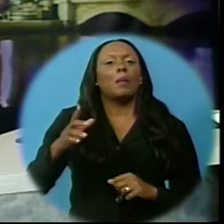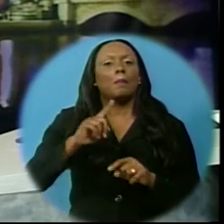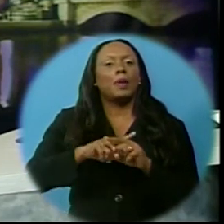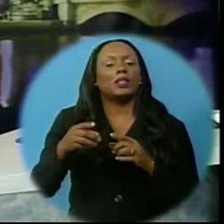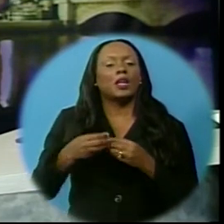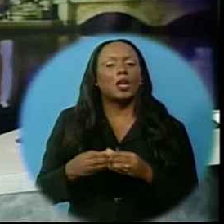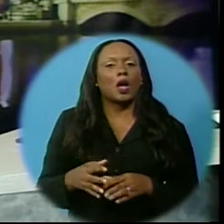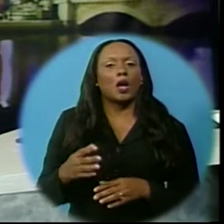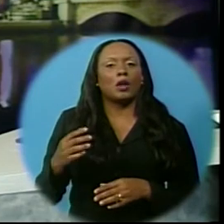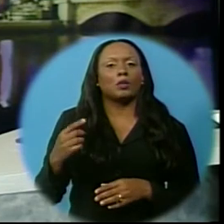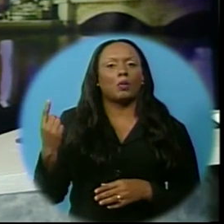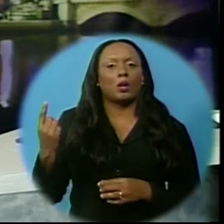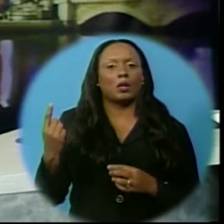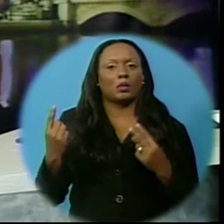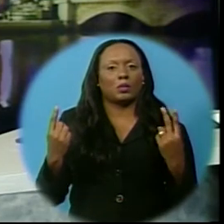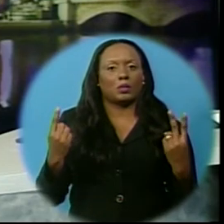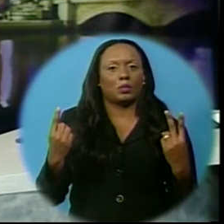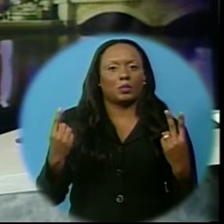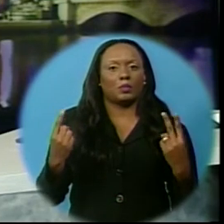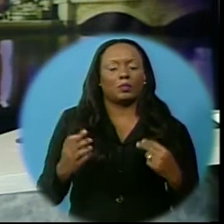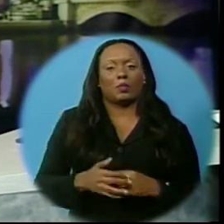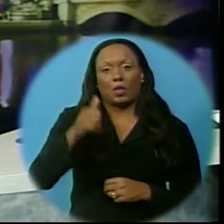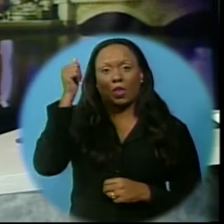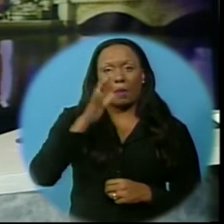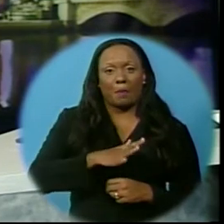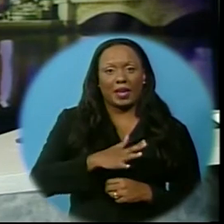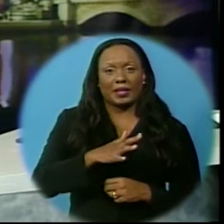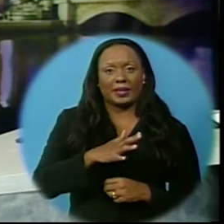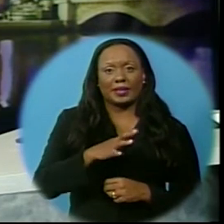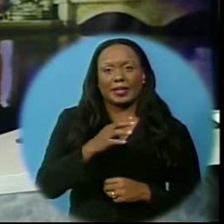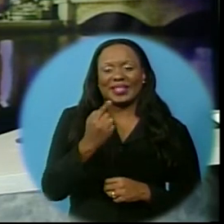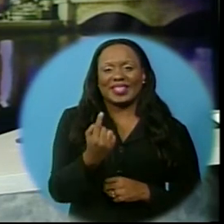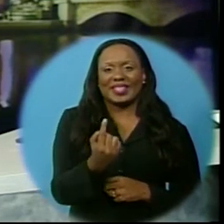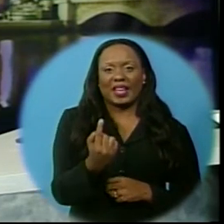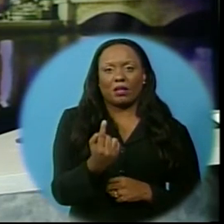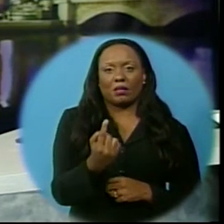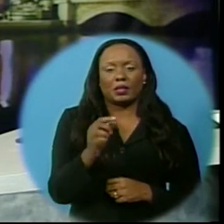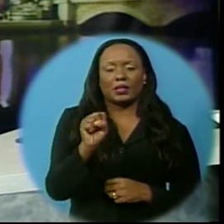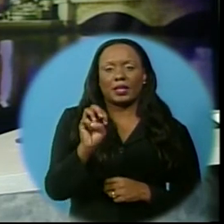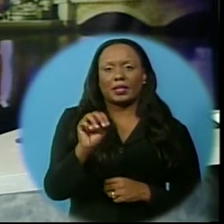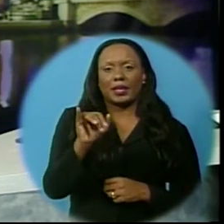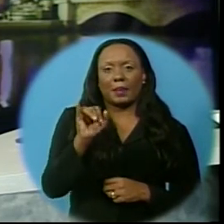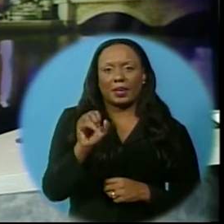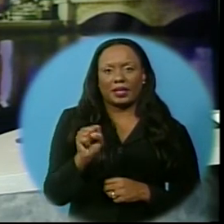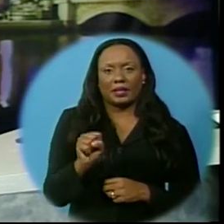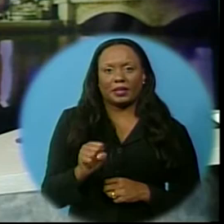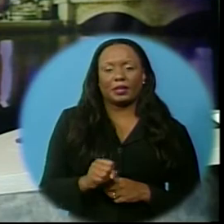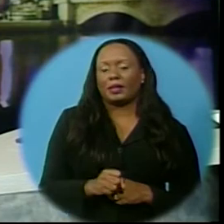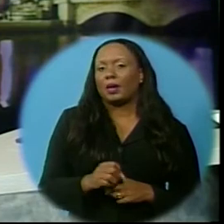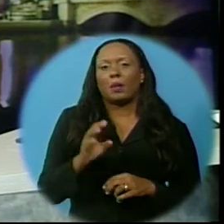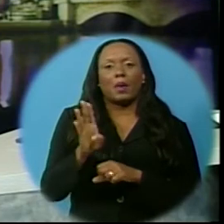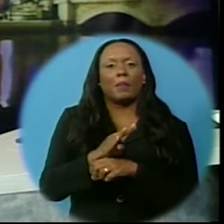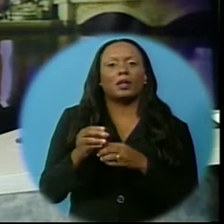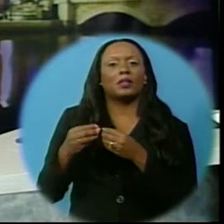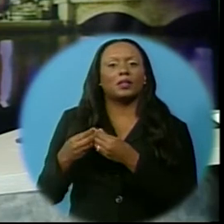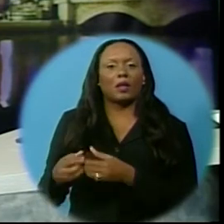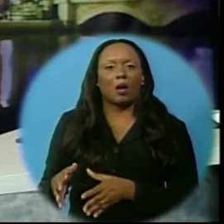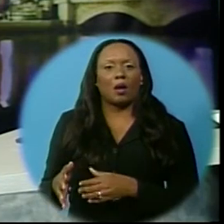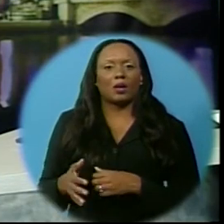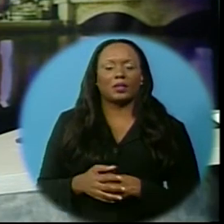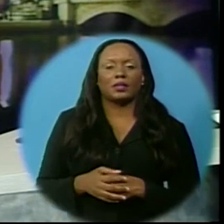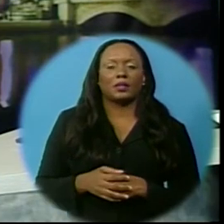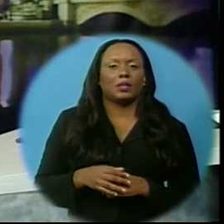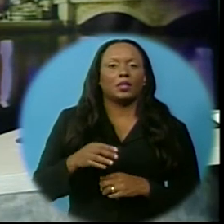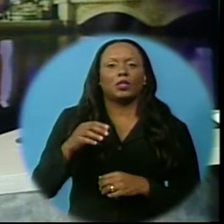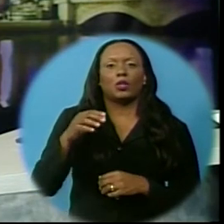Murphy of Florida, two games to one. While in the men's singles, Winston Cadogan was also beaten by the eventual winner, Mark Mears